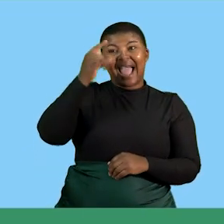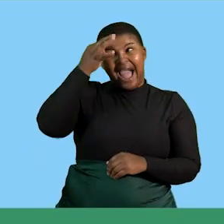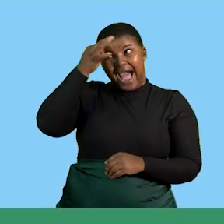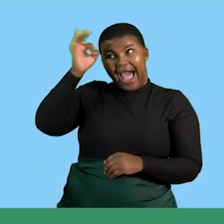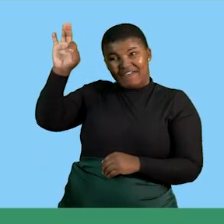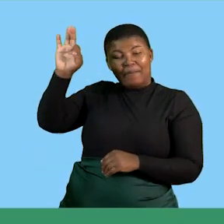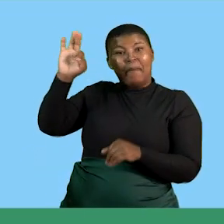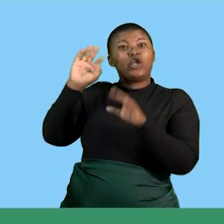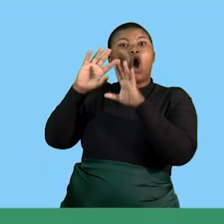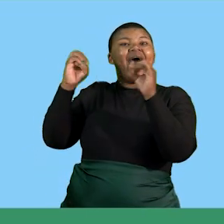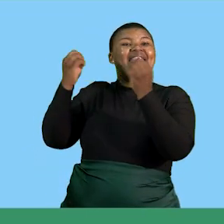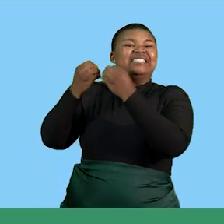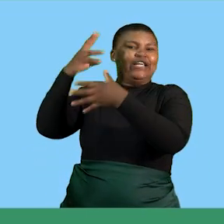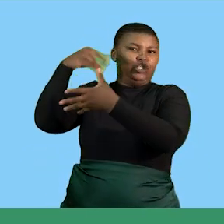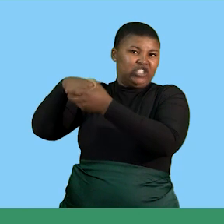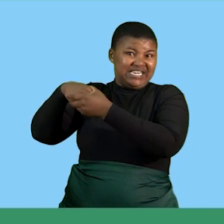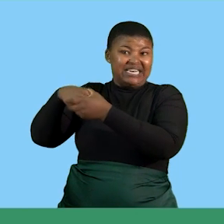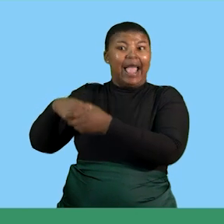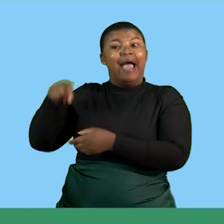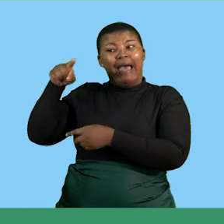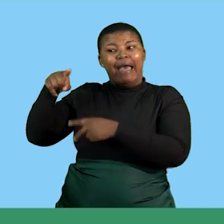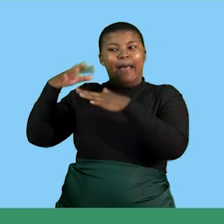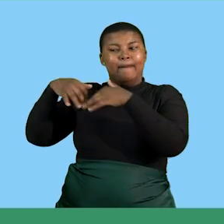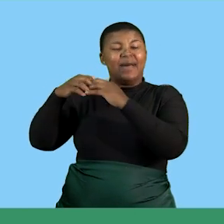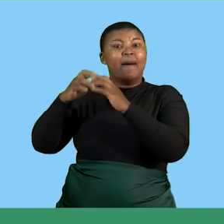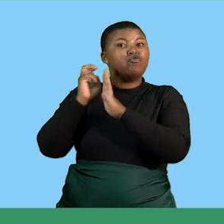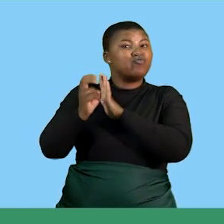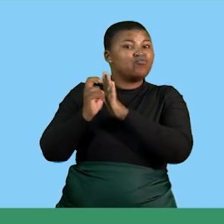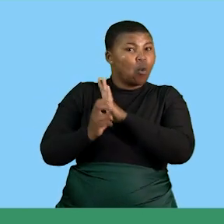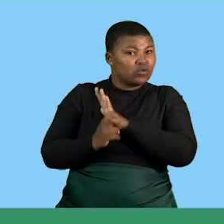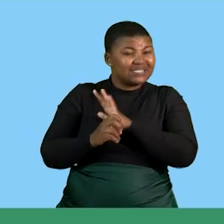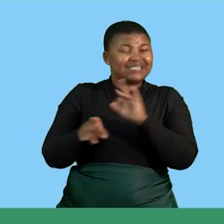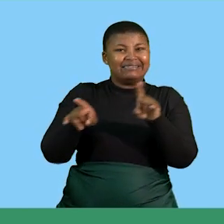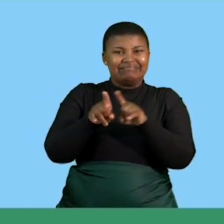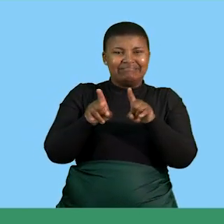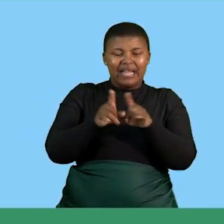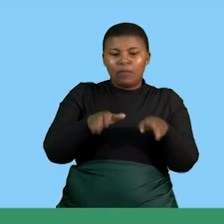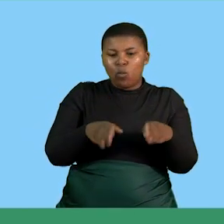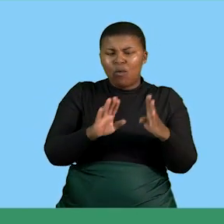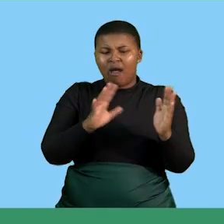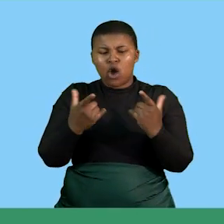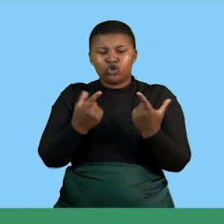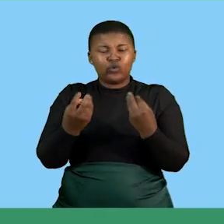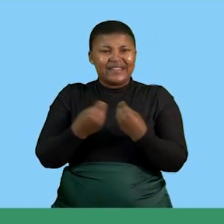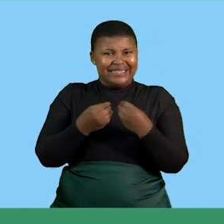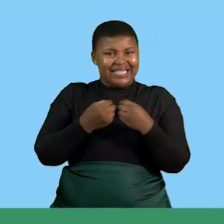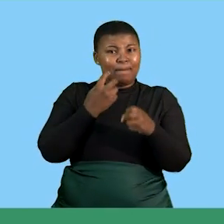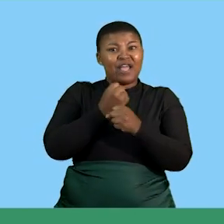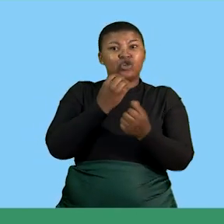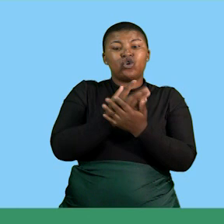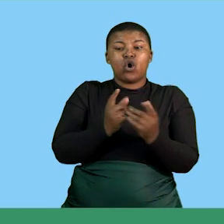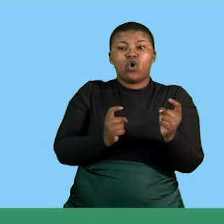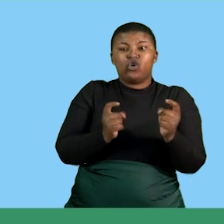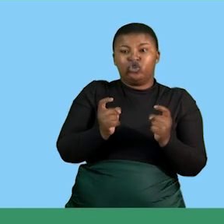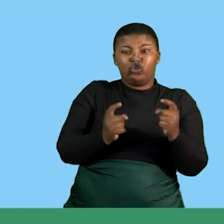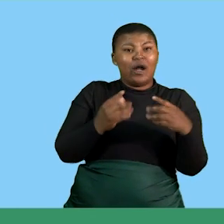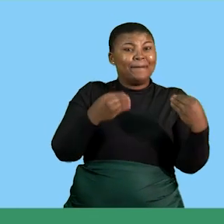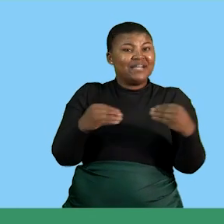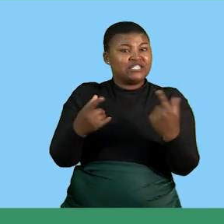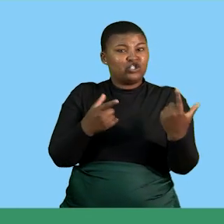or to help a business or even force a business to adhere to certain rules or certain